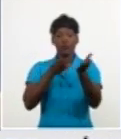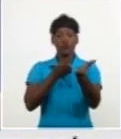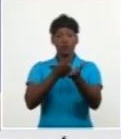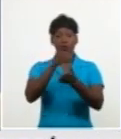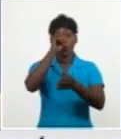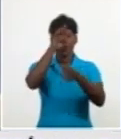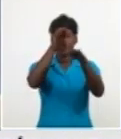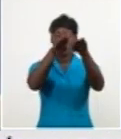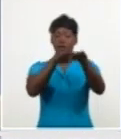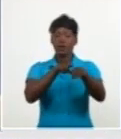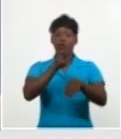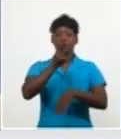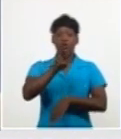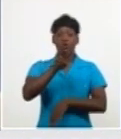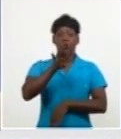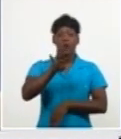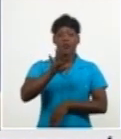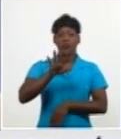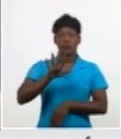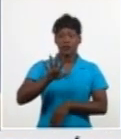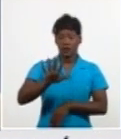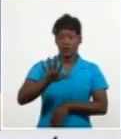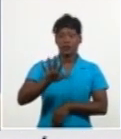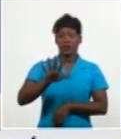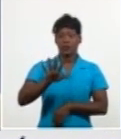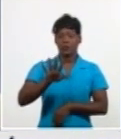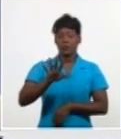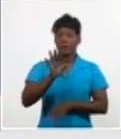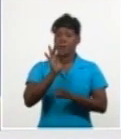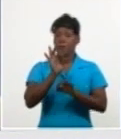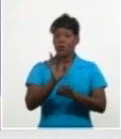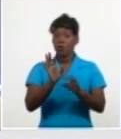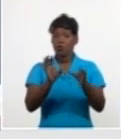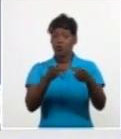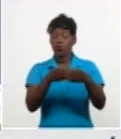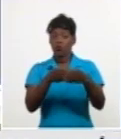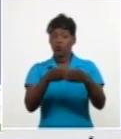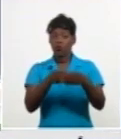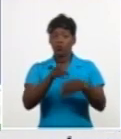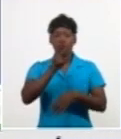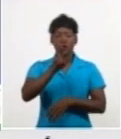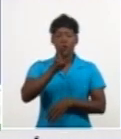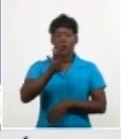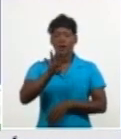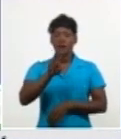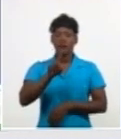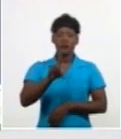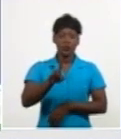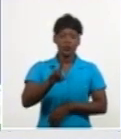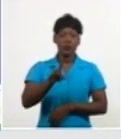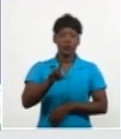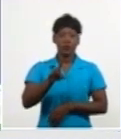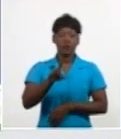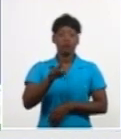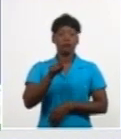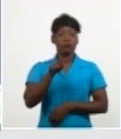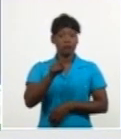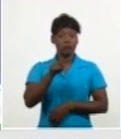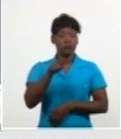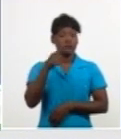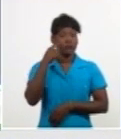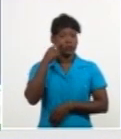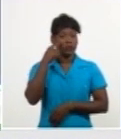245 are admitted as active cases. Of them, 241 patients, and this is a